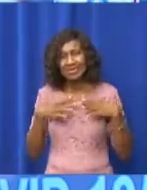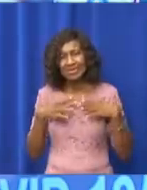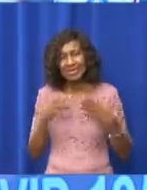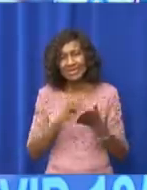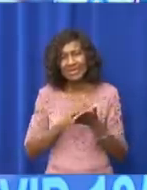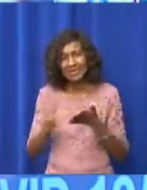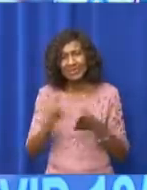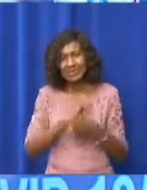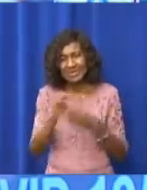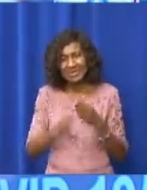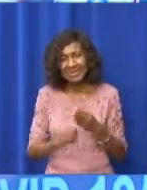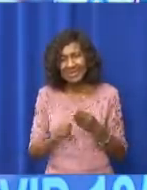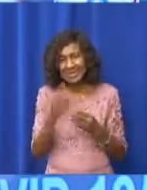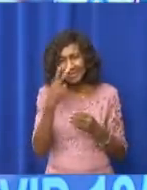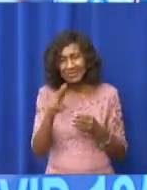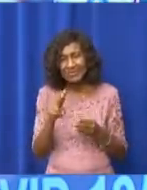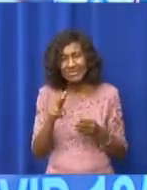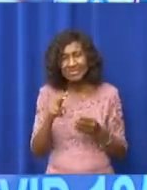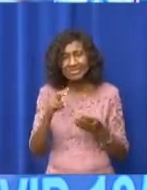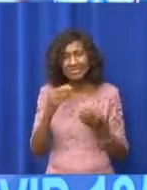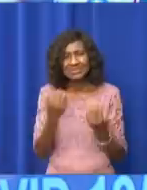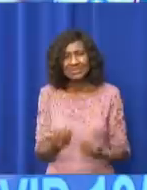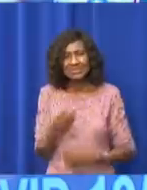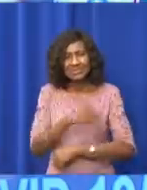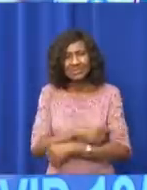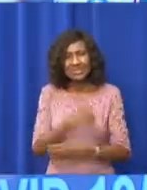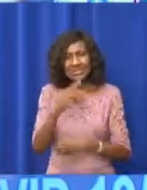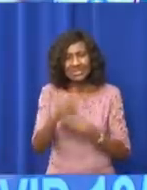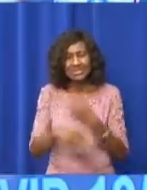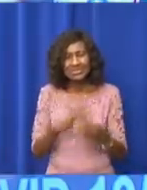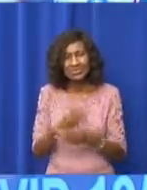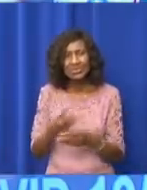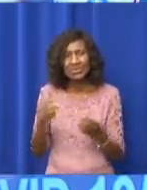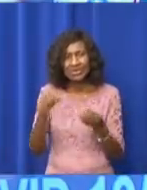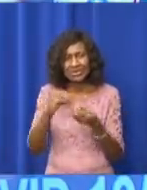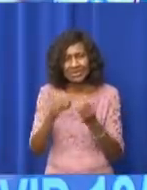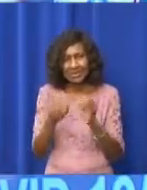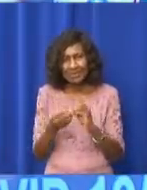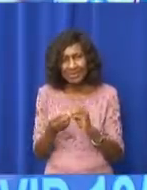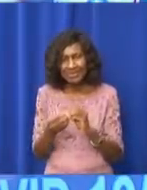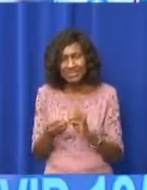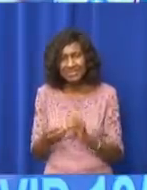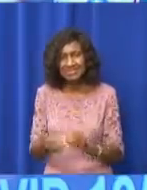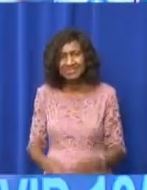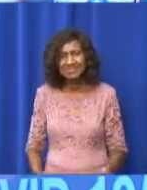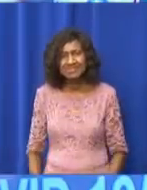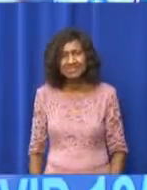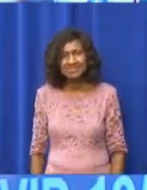weekend. And for those watching, we leave you now with a look at today's regional and world statistics.